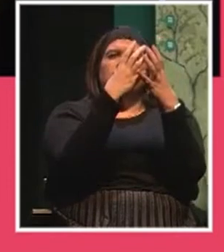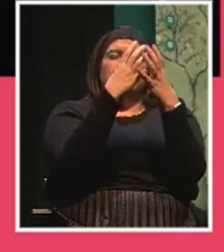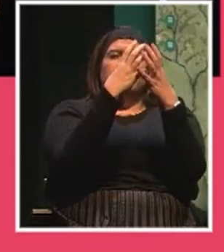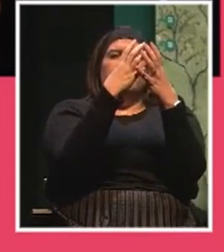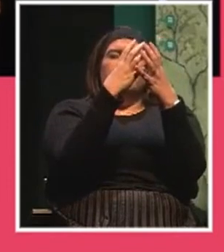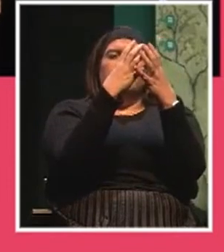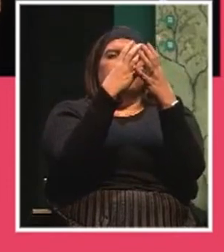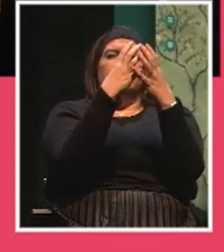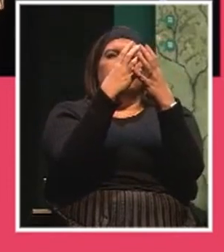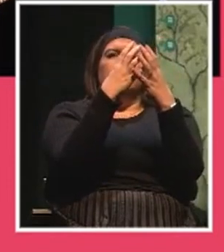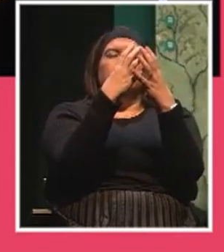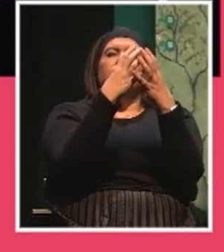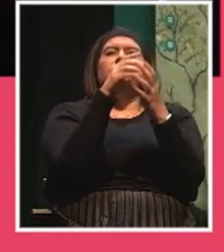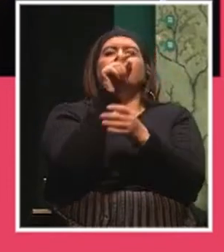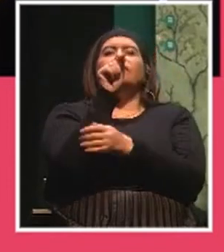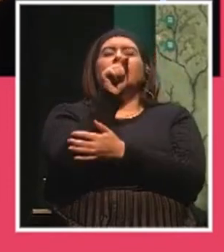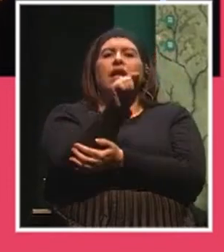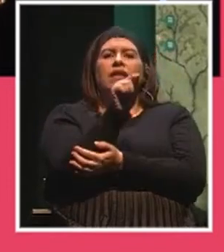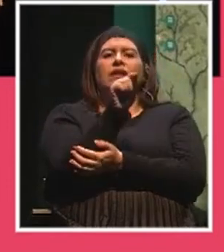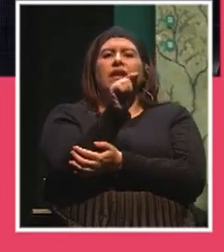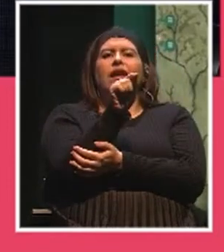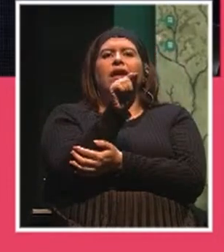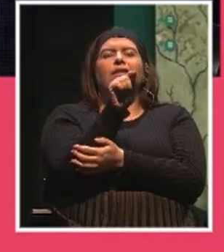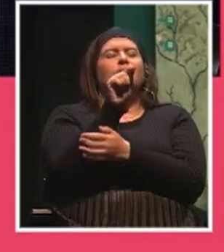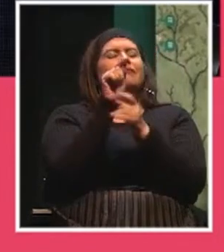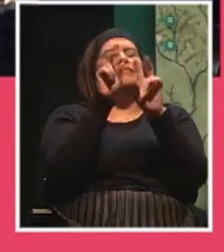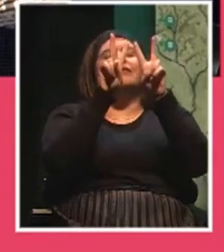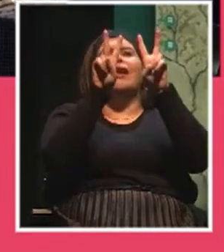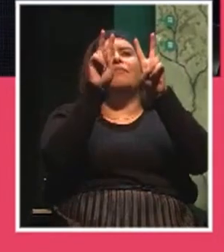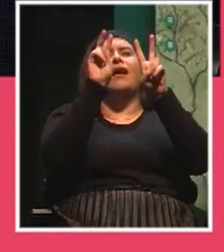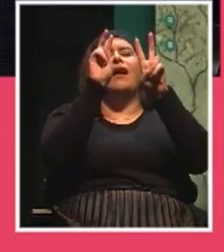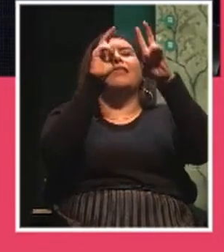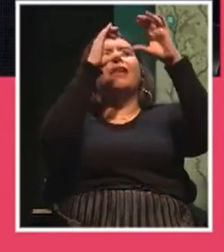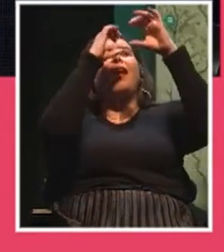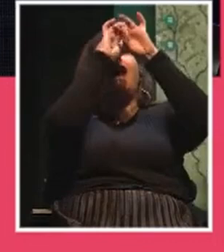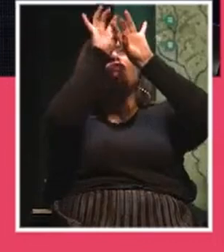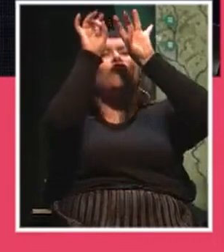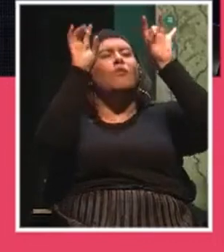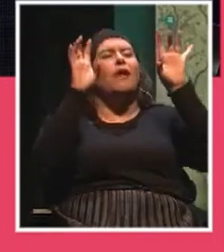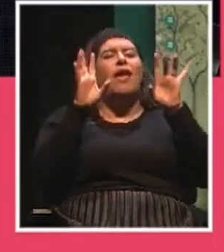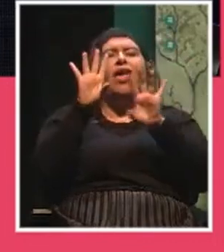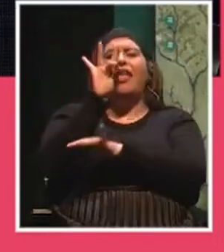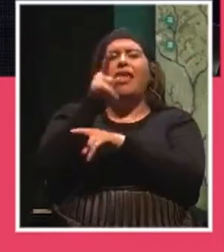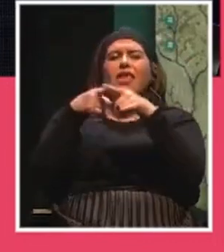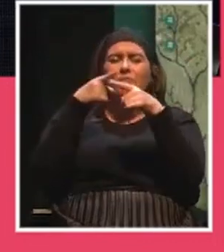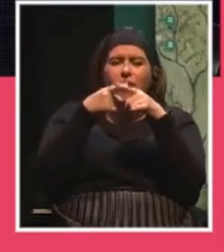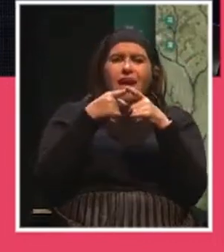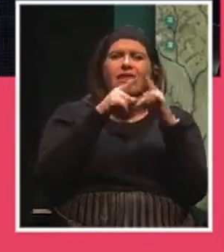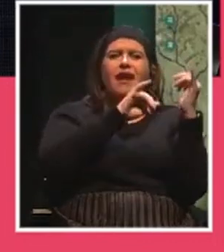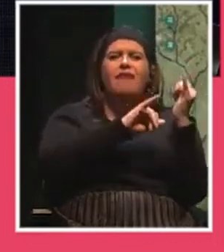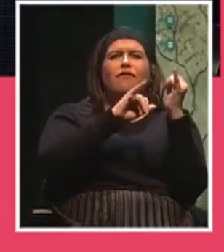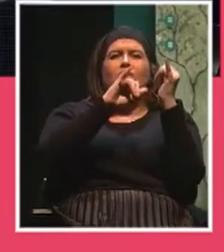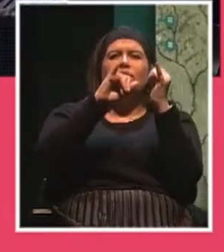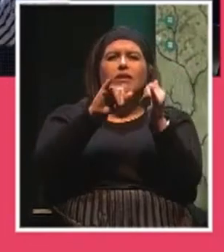Middle Ages with all of this storytelling information orbiting a sun, and the whole thing